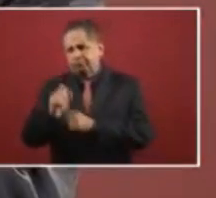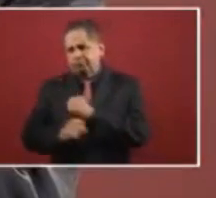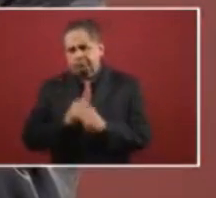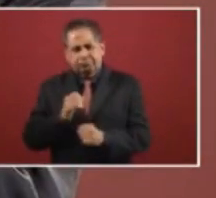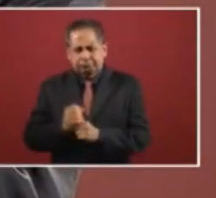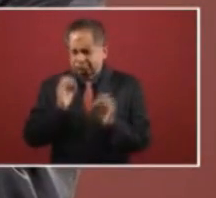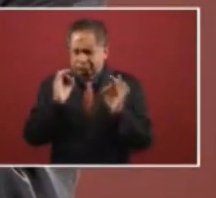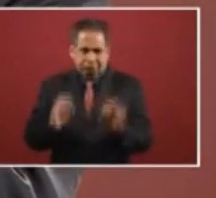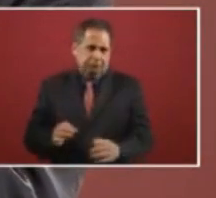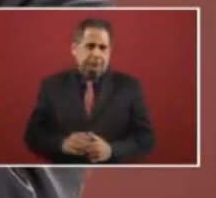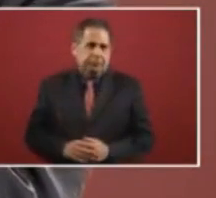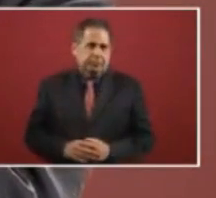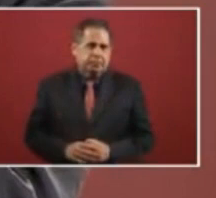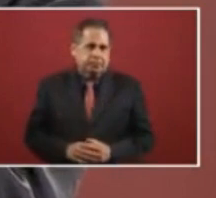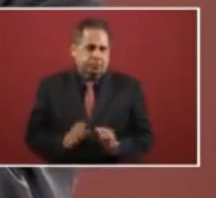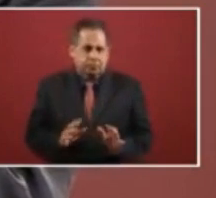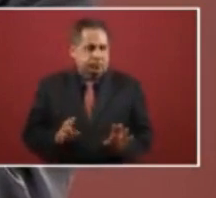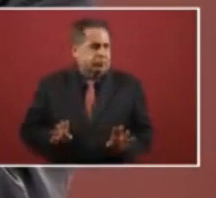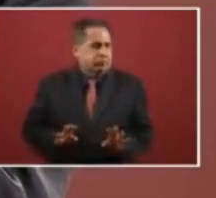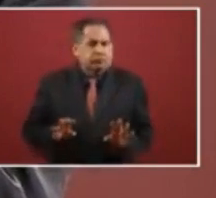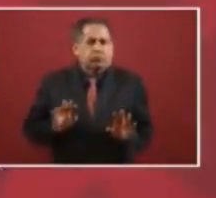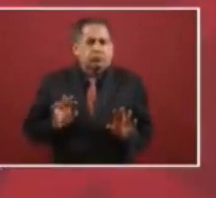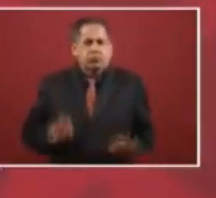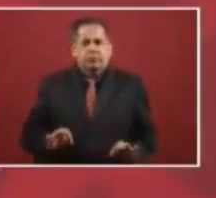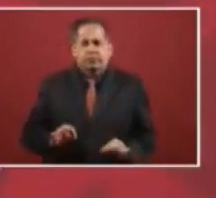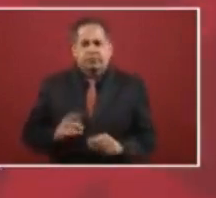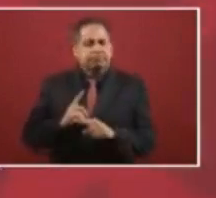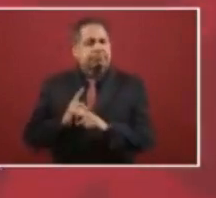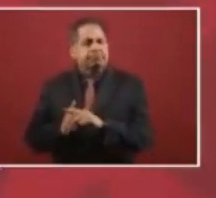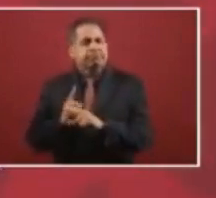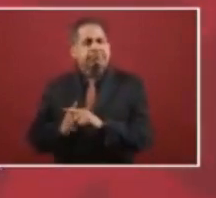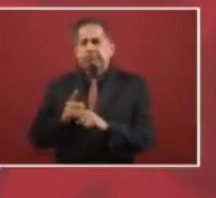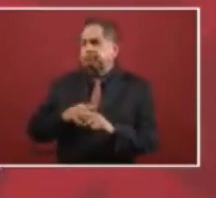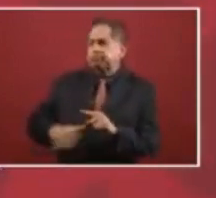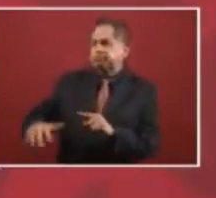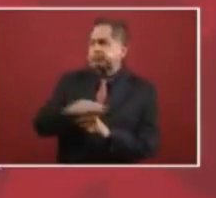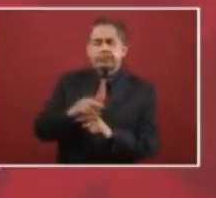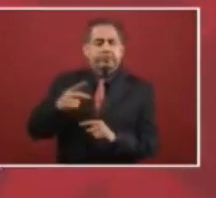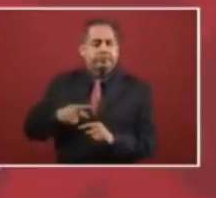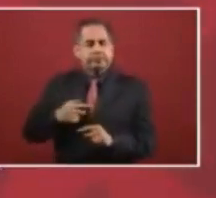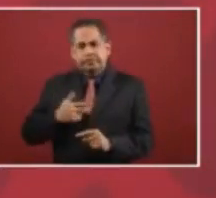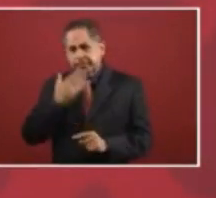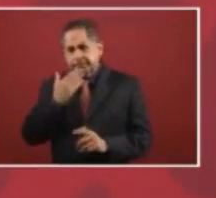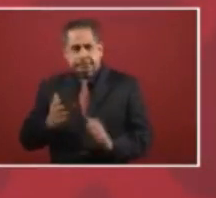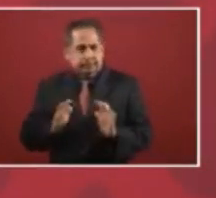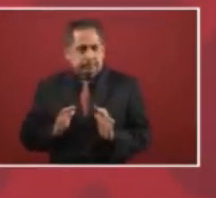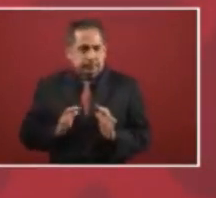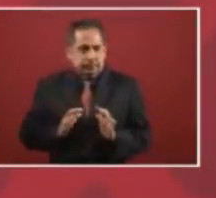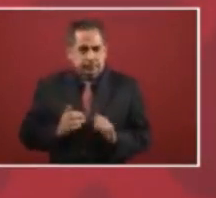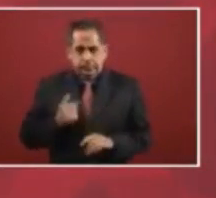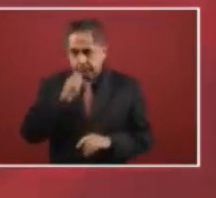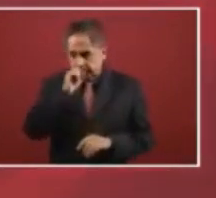so that there'll be gas for more than 20 years in favorable conditions.